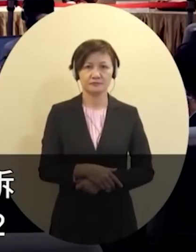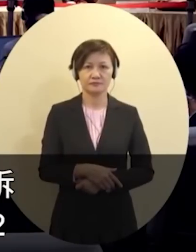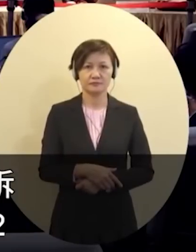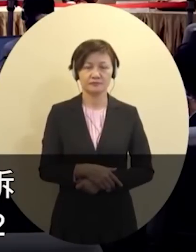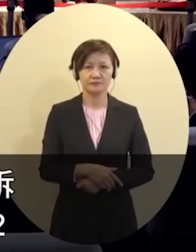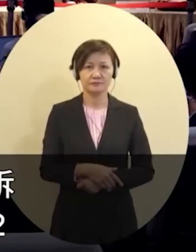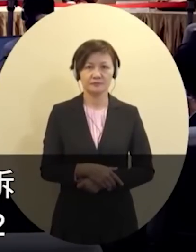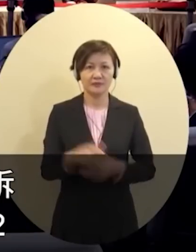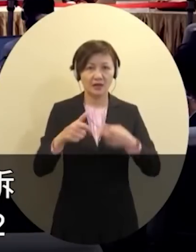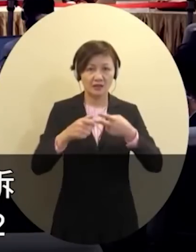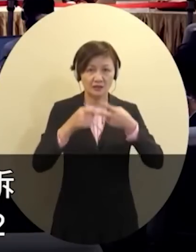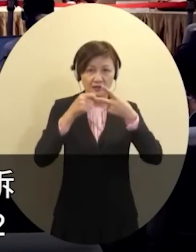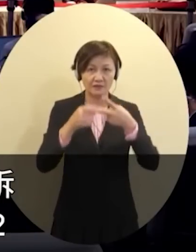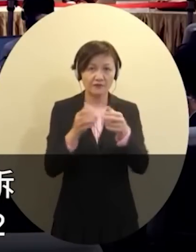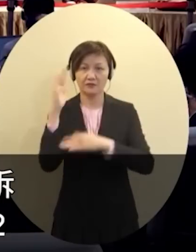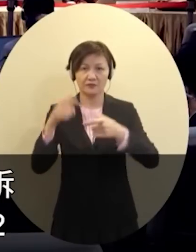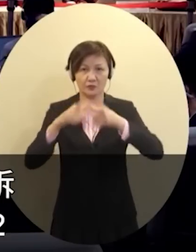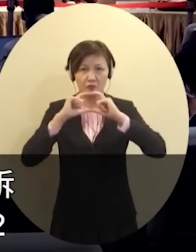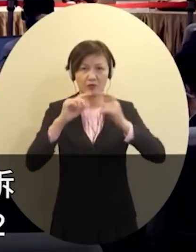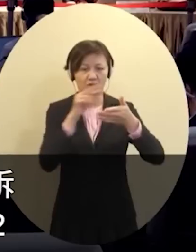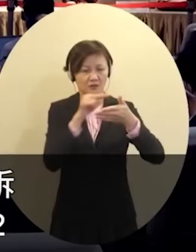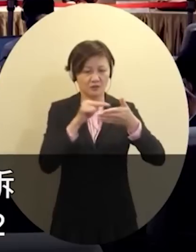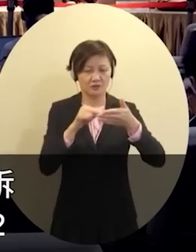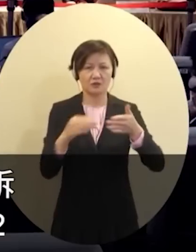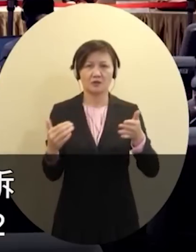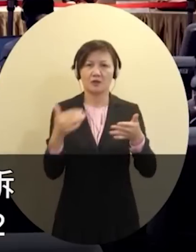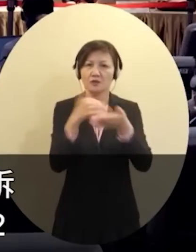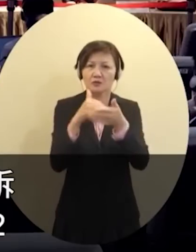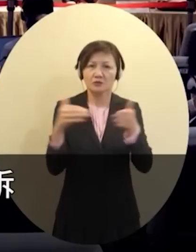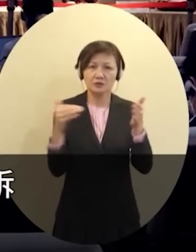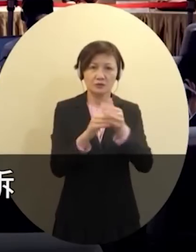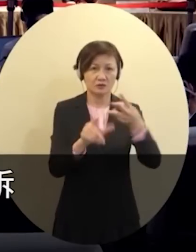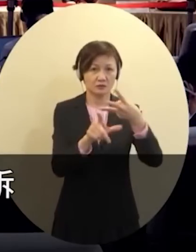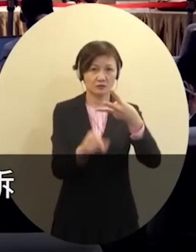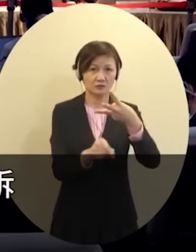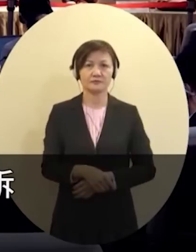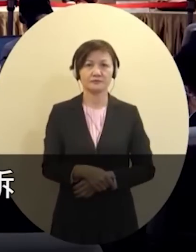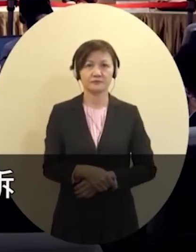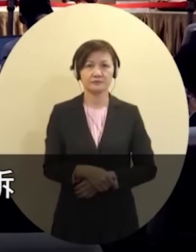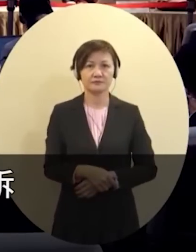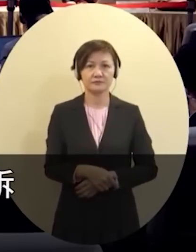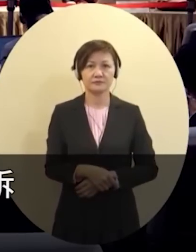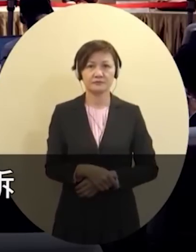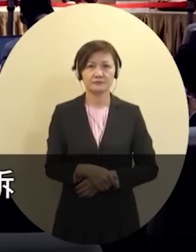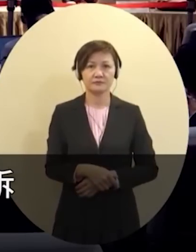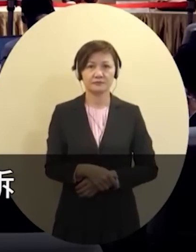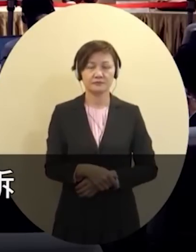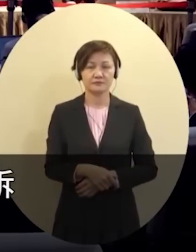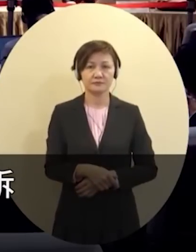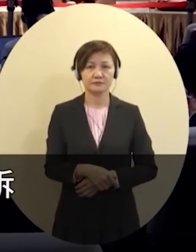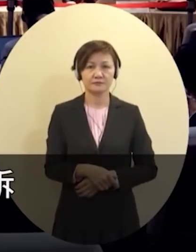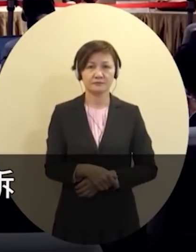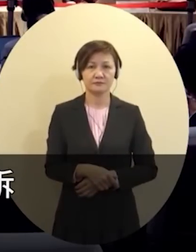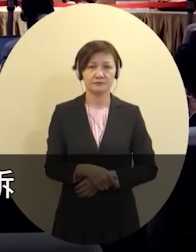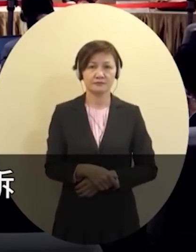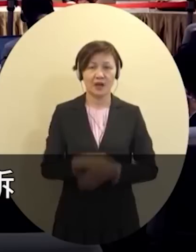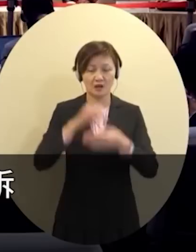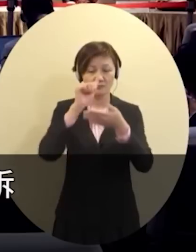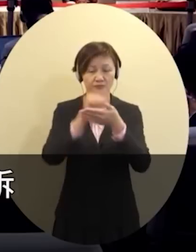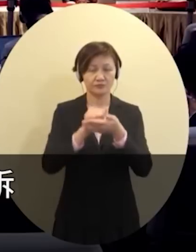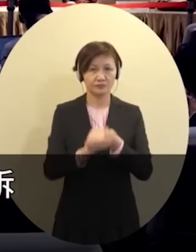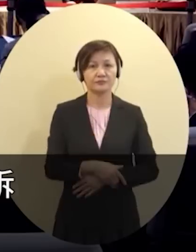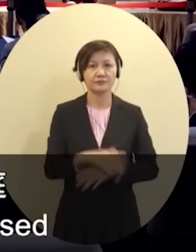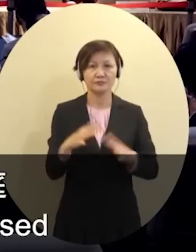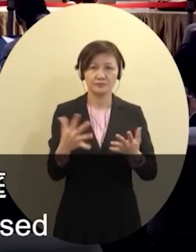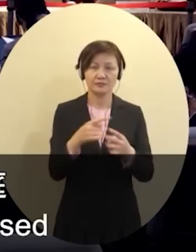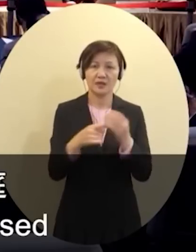was said, as of March 29, 2022, a total of 410 applications have been